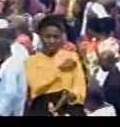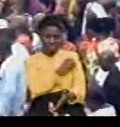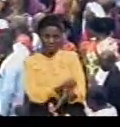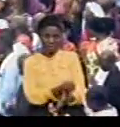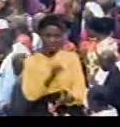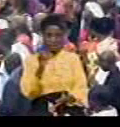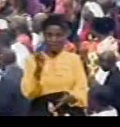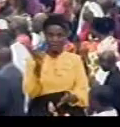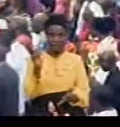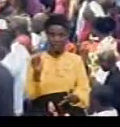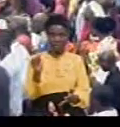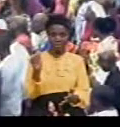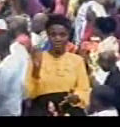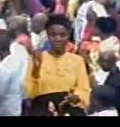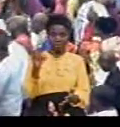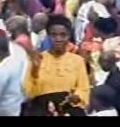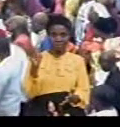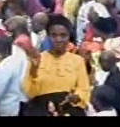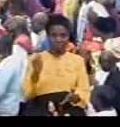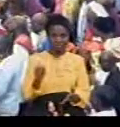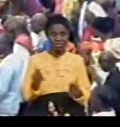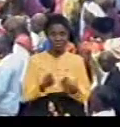through.